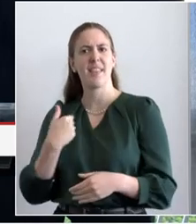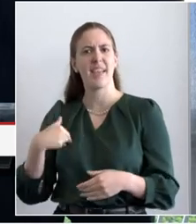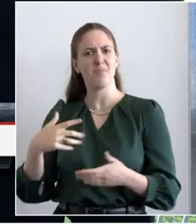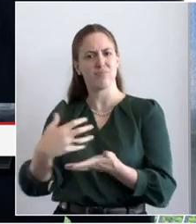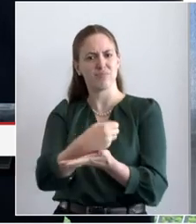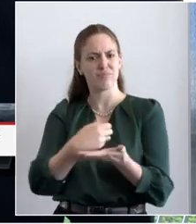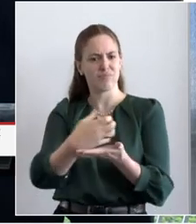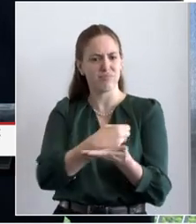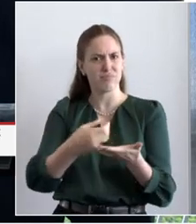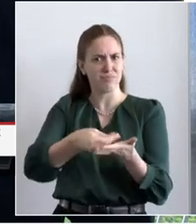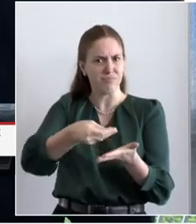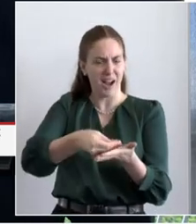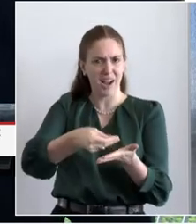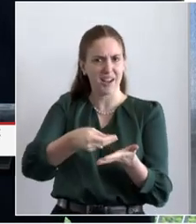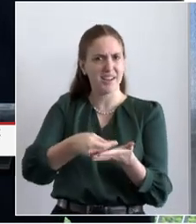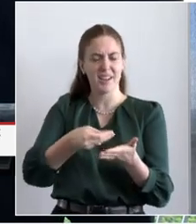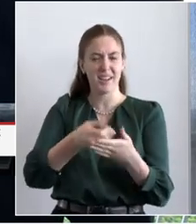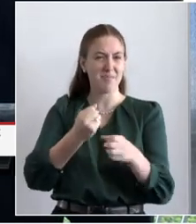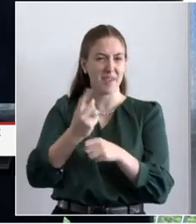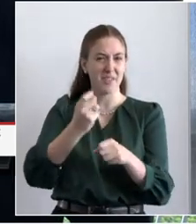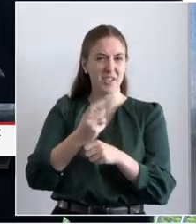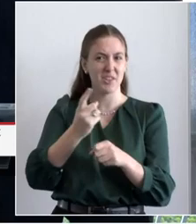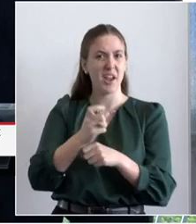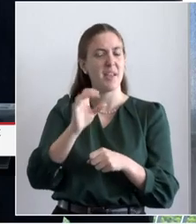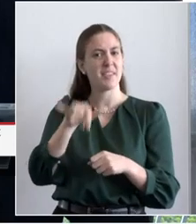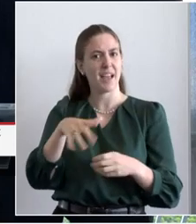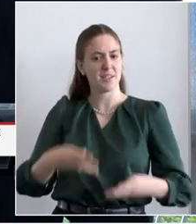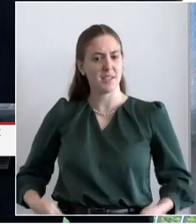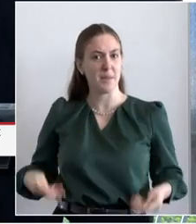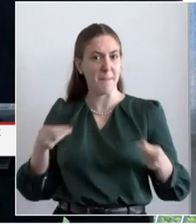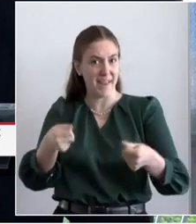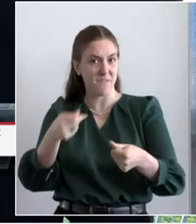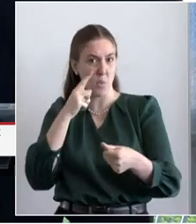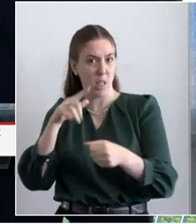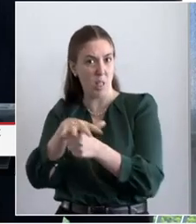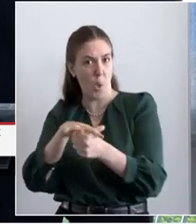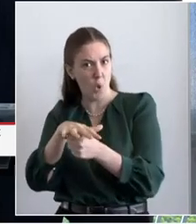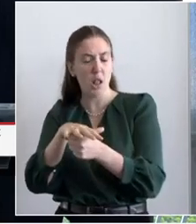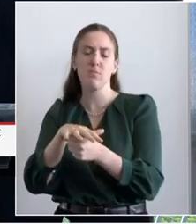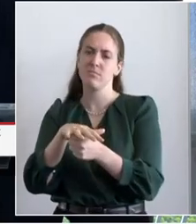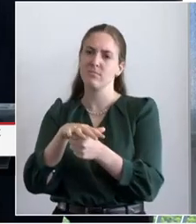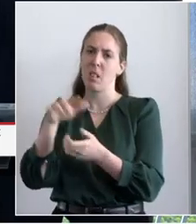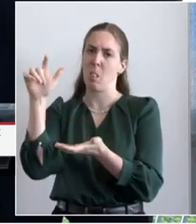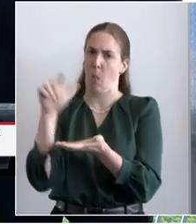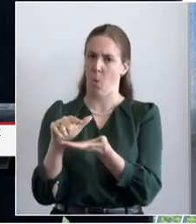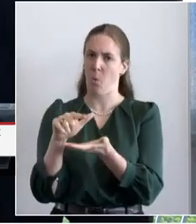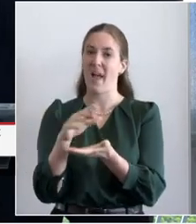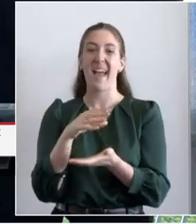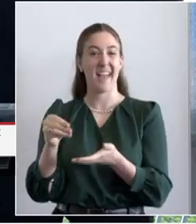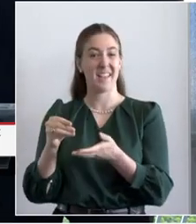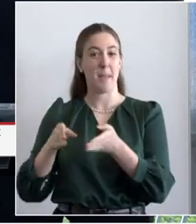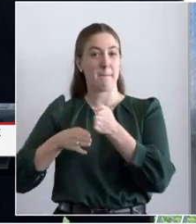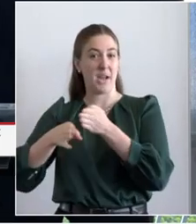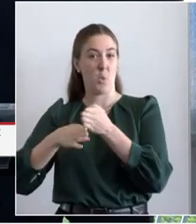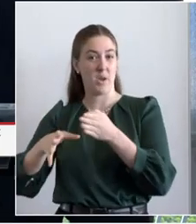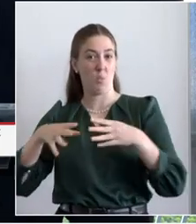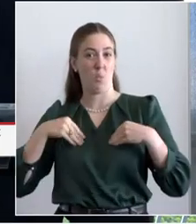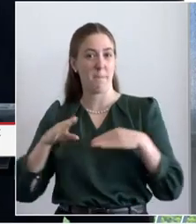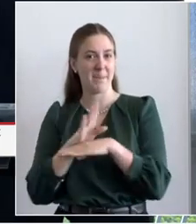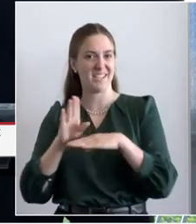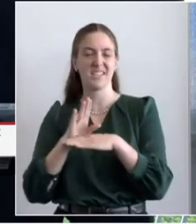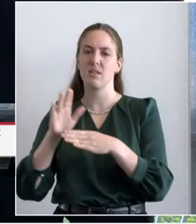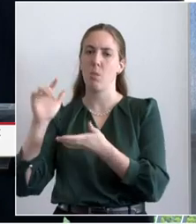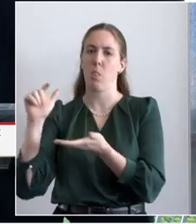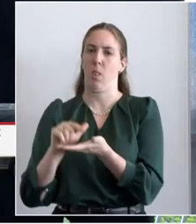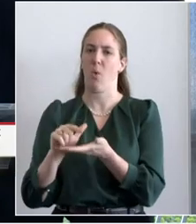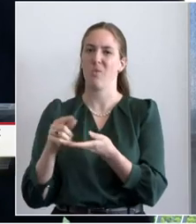without running numbers, their local spend was relatively low, and their minority spend was even, as you would imagine, much lower. And